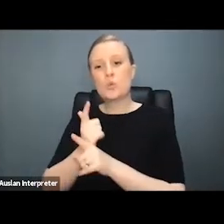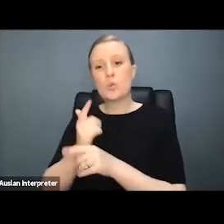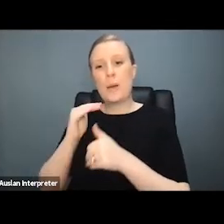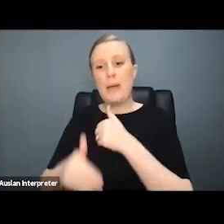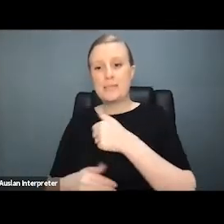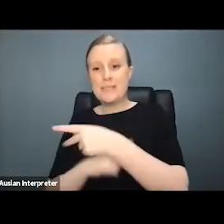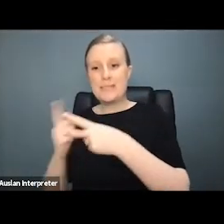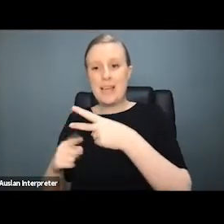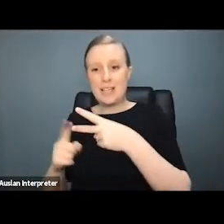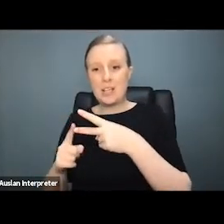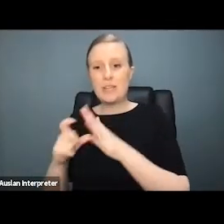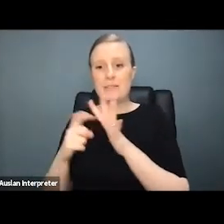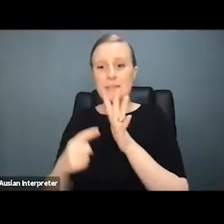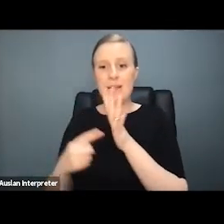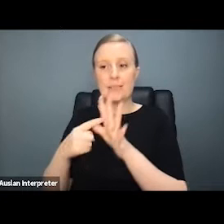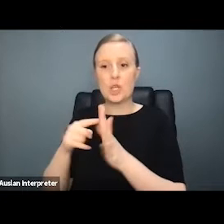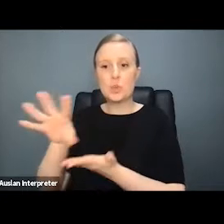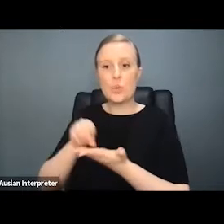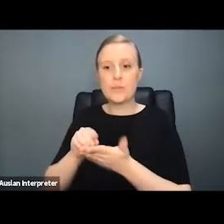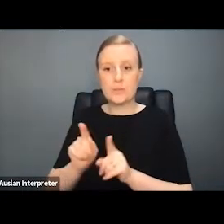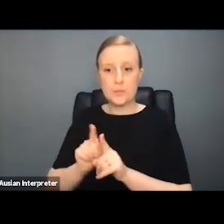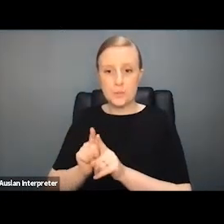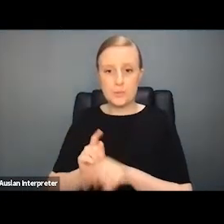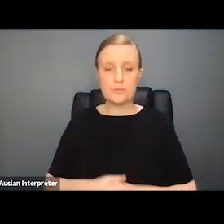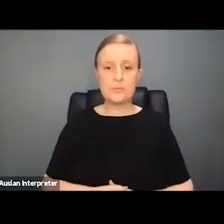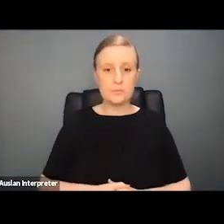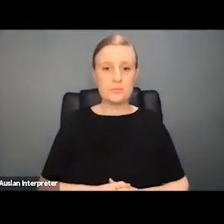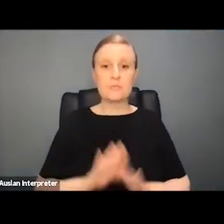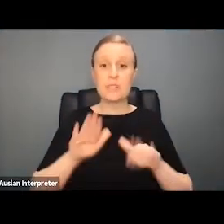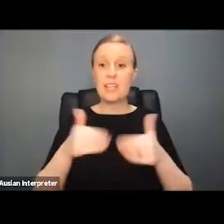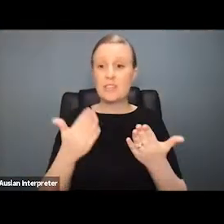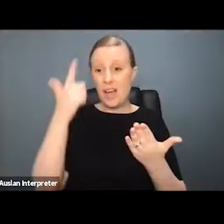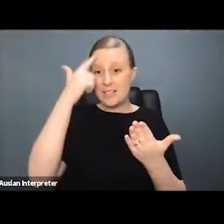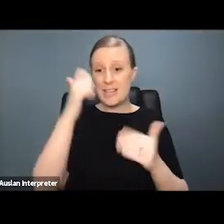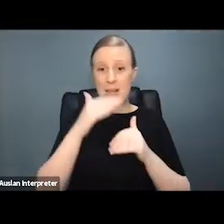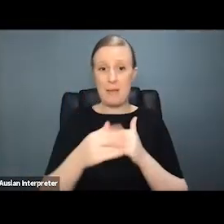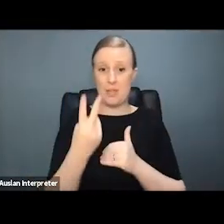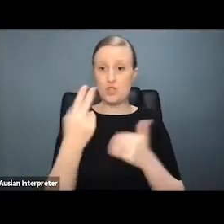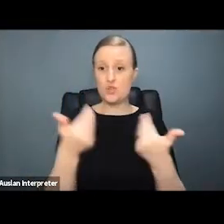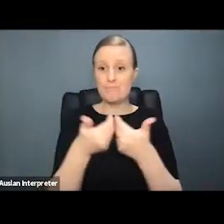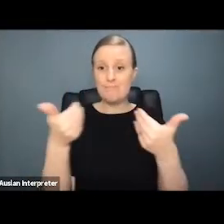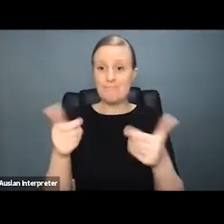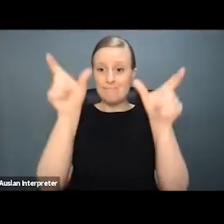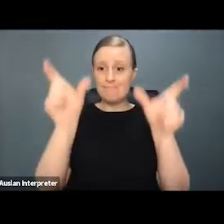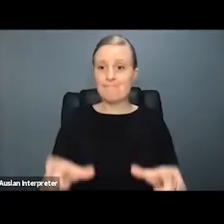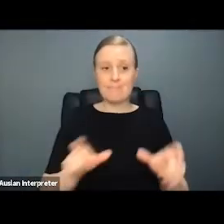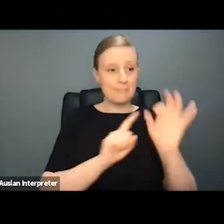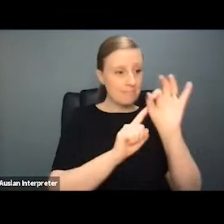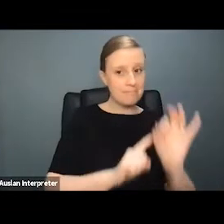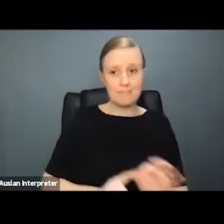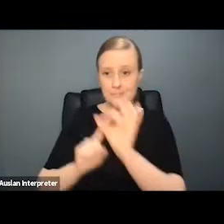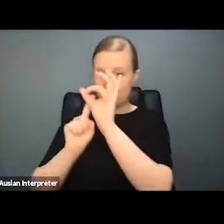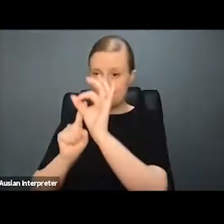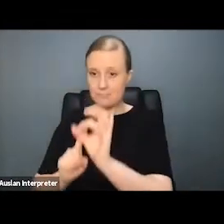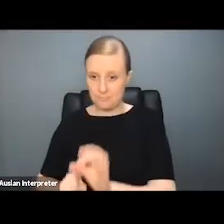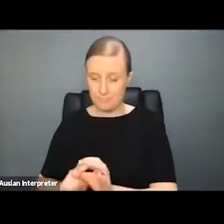So just to give you a better understanding of the differences between the two different samples that we do surveys with. So